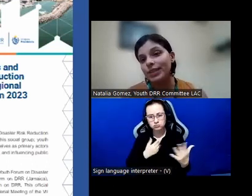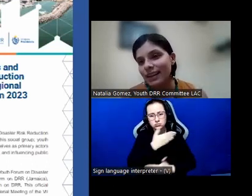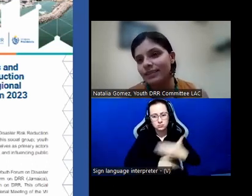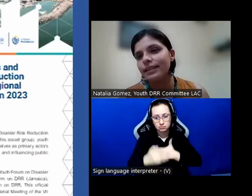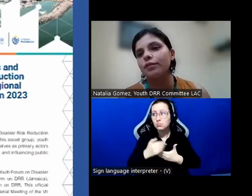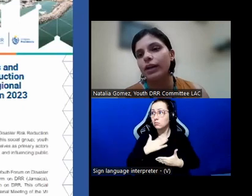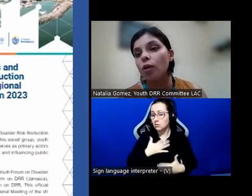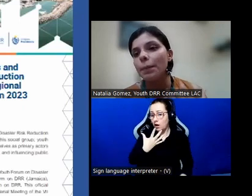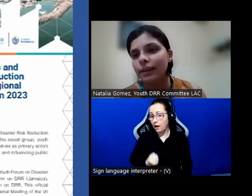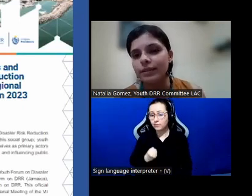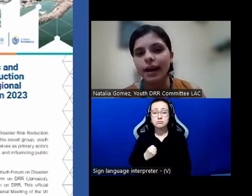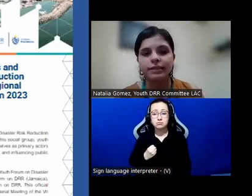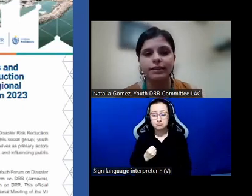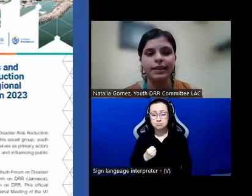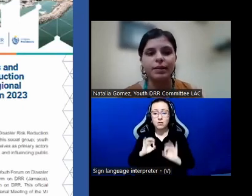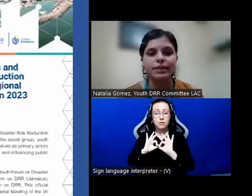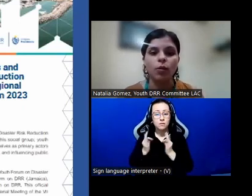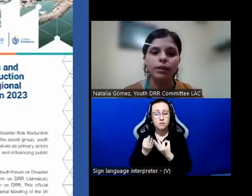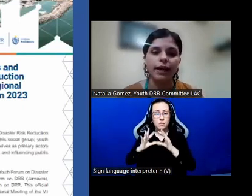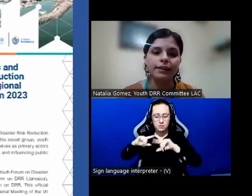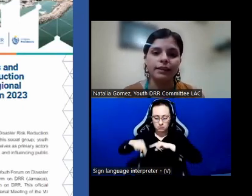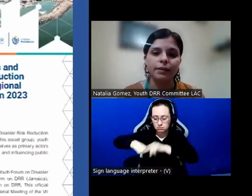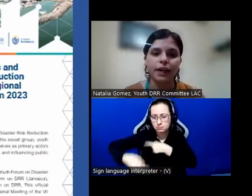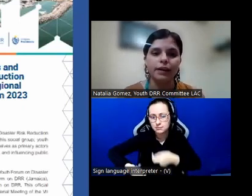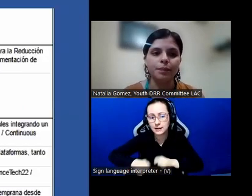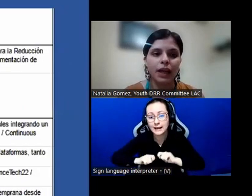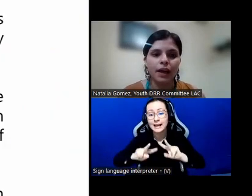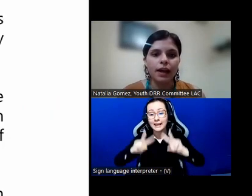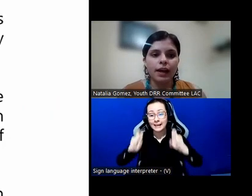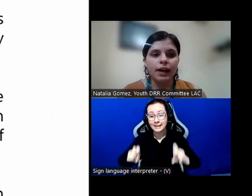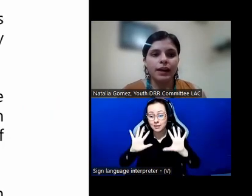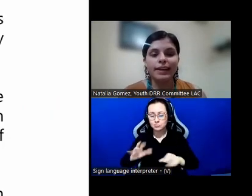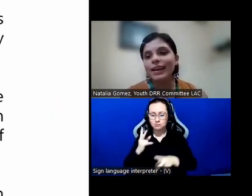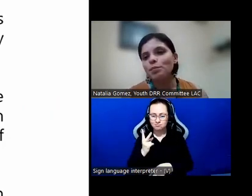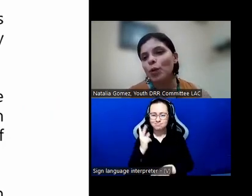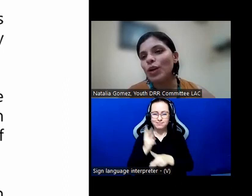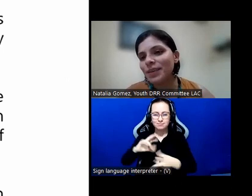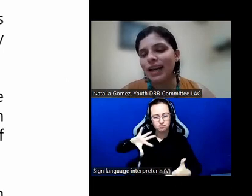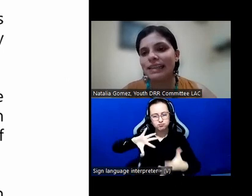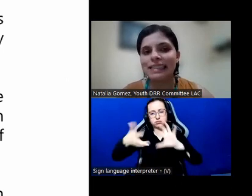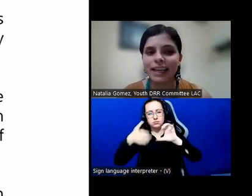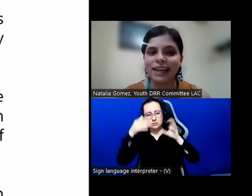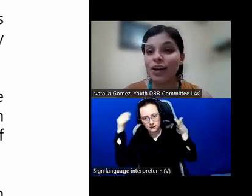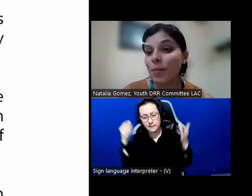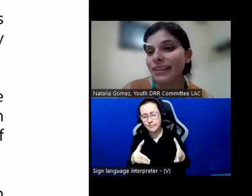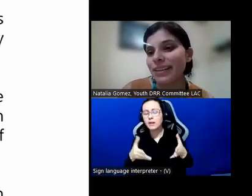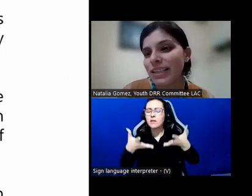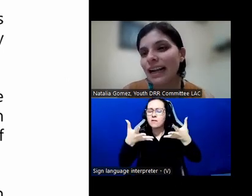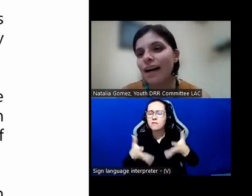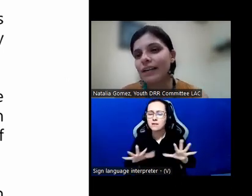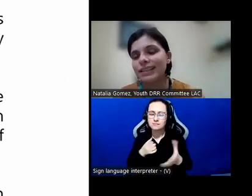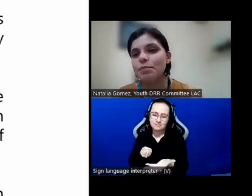is an effort of the Americas and the Caribbean, and we also have resilience in the early alert system. And